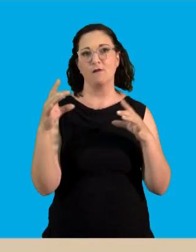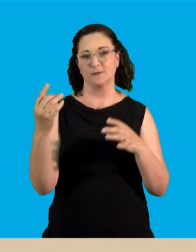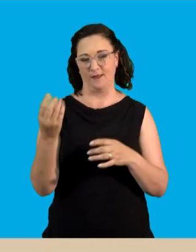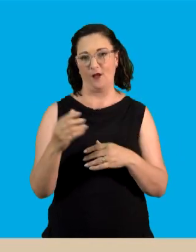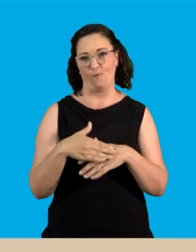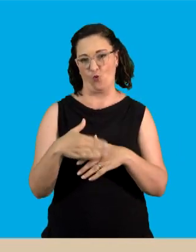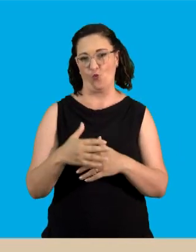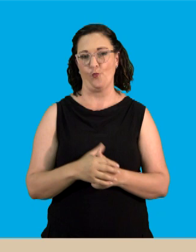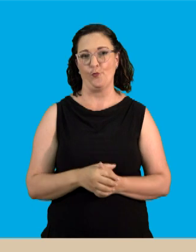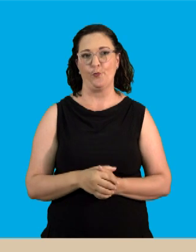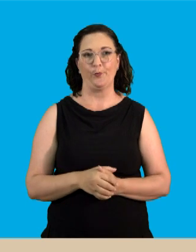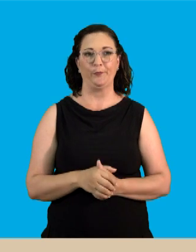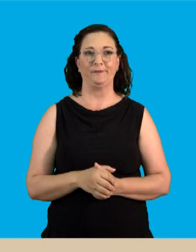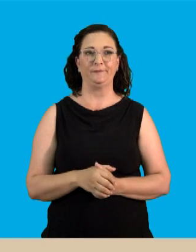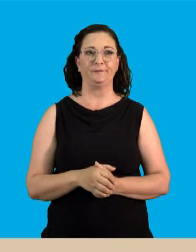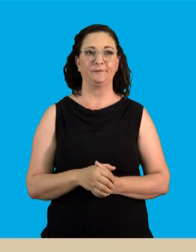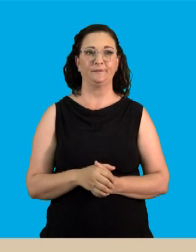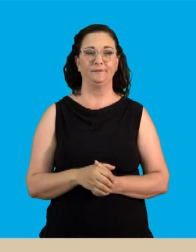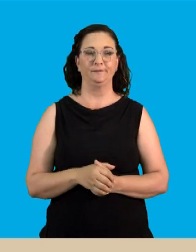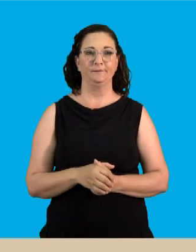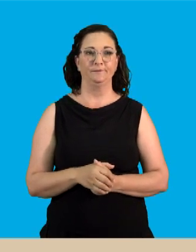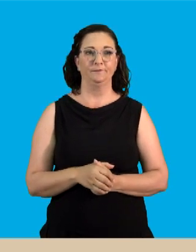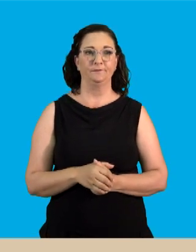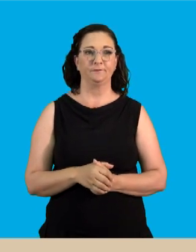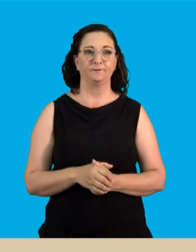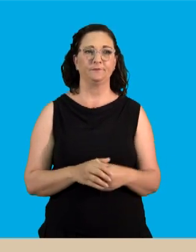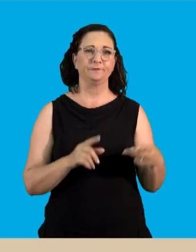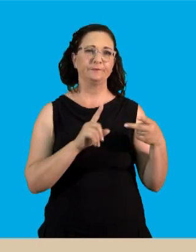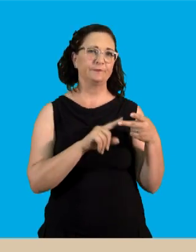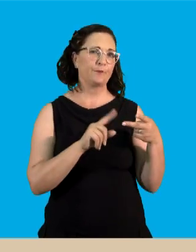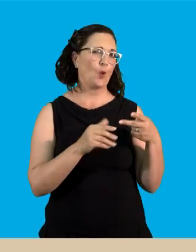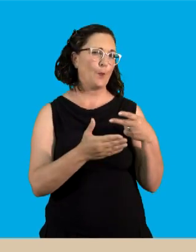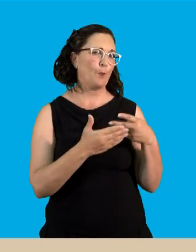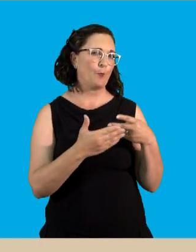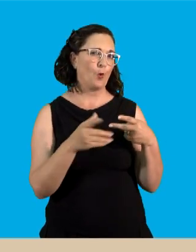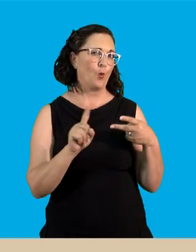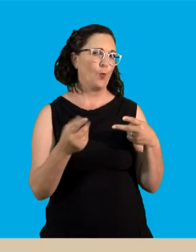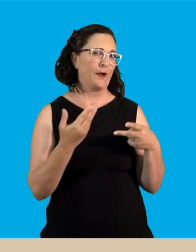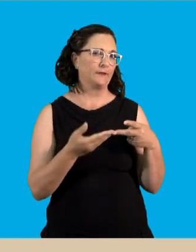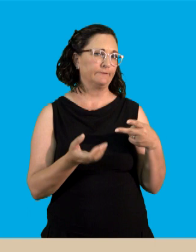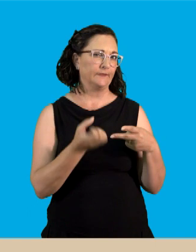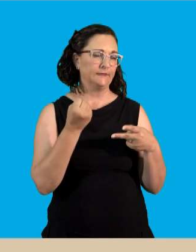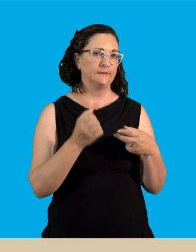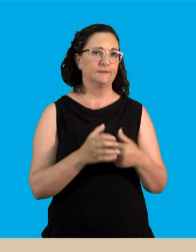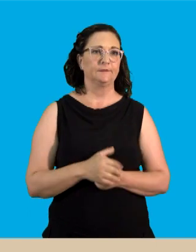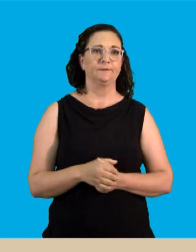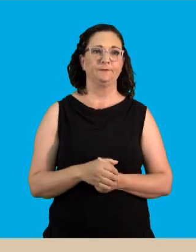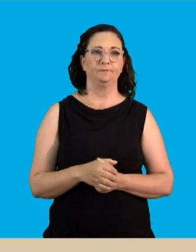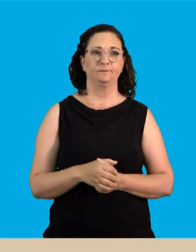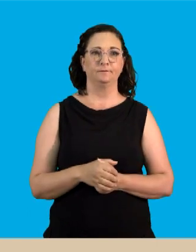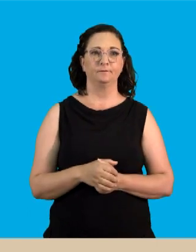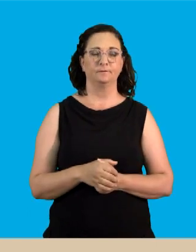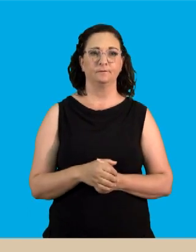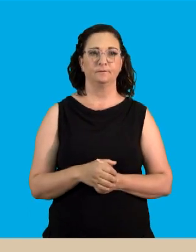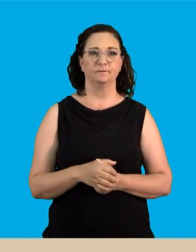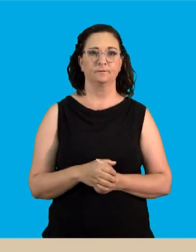The sun and other stars. Okay, what else do we find in our Milky Way? We know